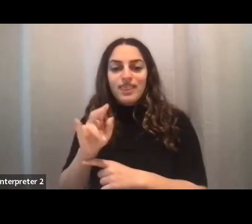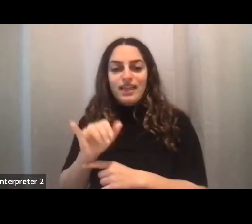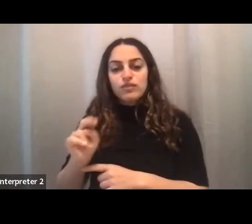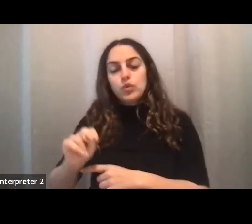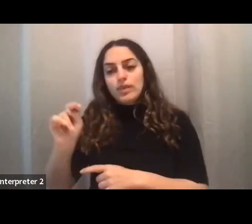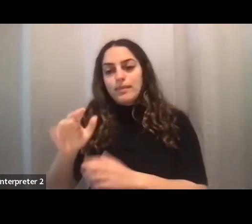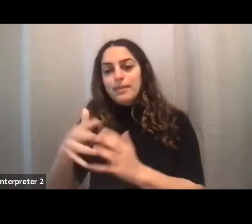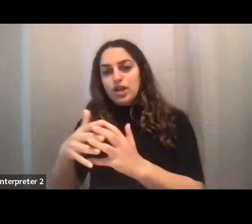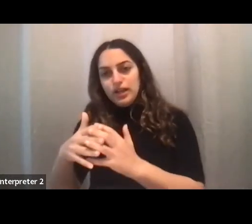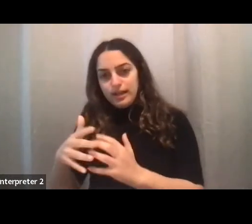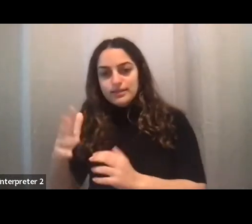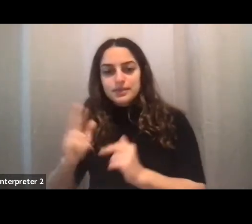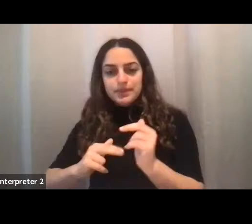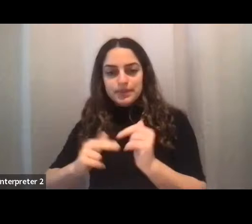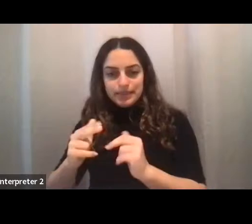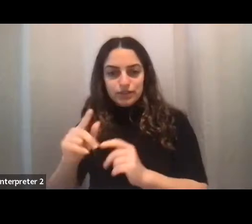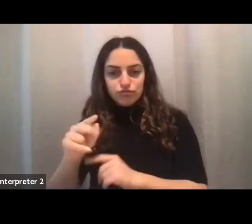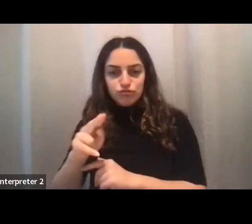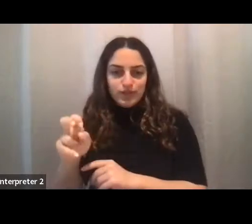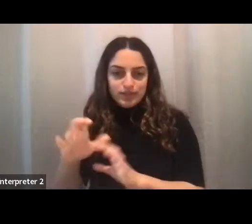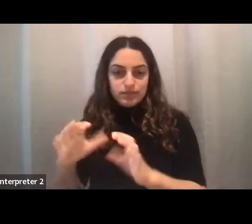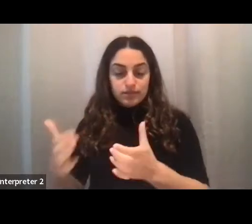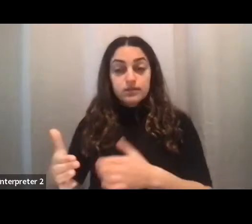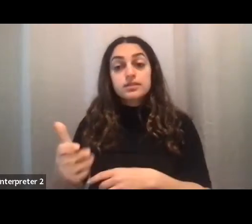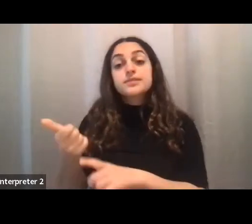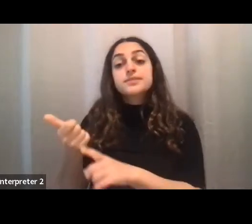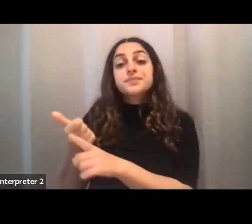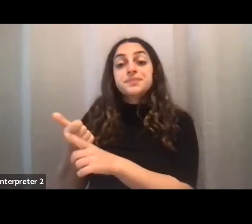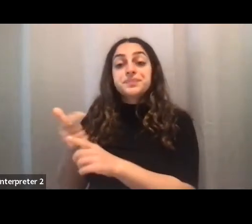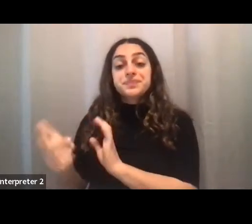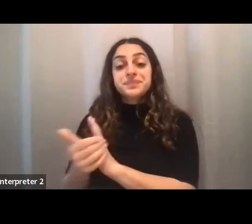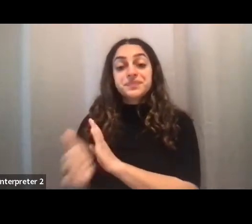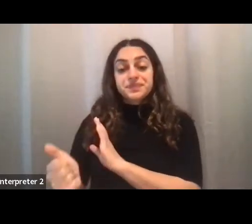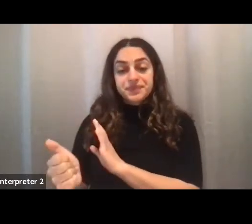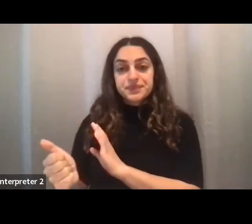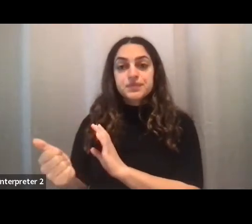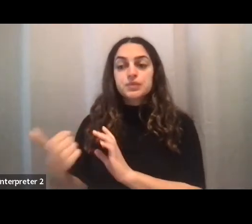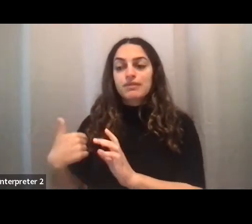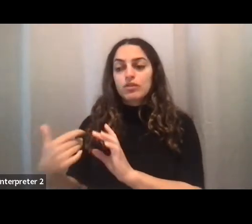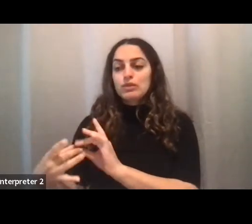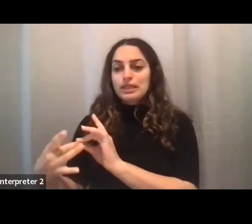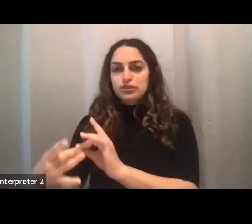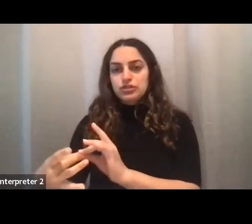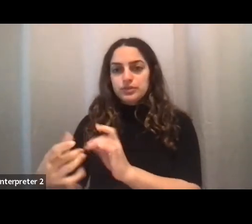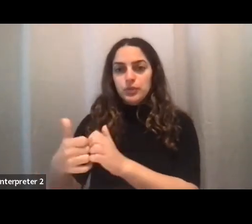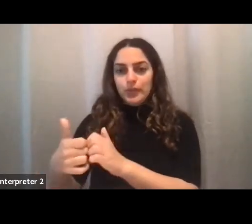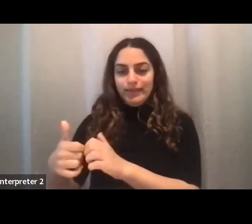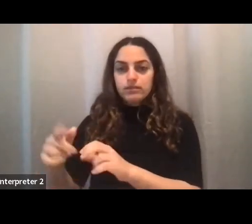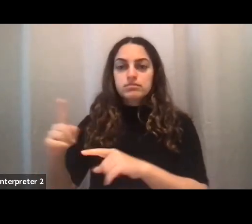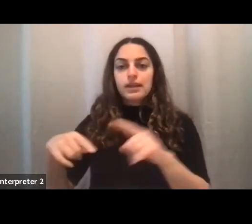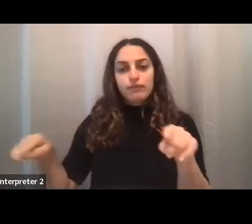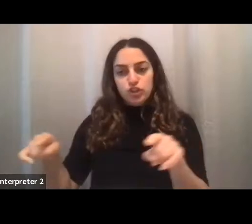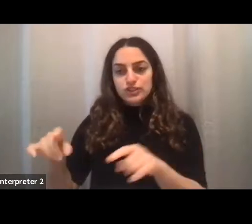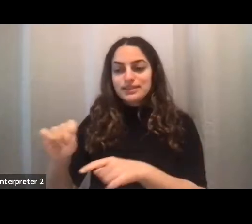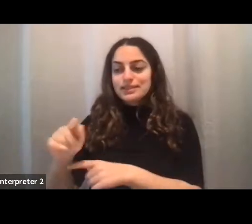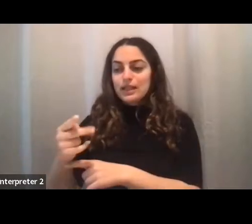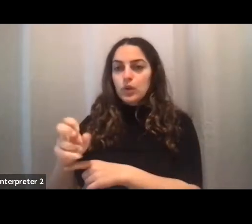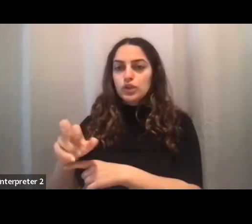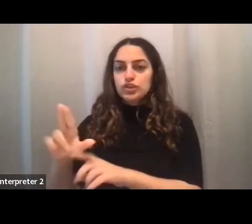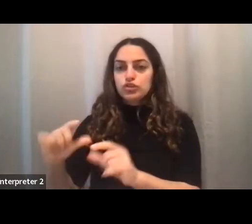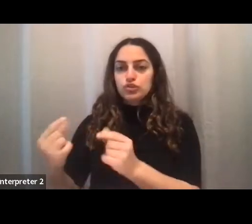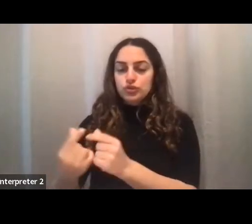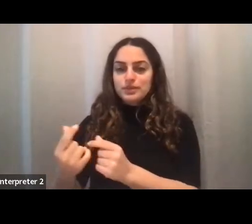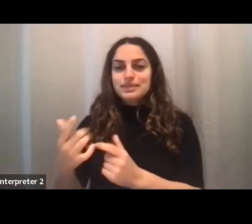community development professional melissa is skilled in bridging relationships between diverse stakeholder groups and is passionate about advancing